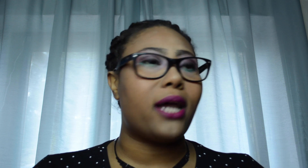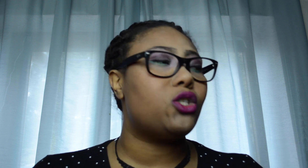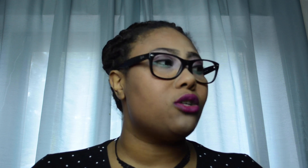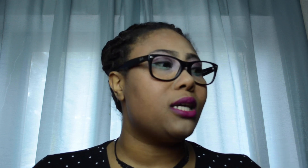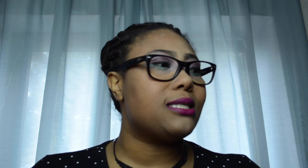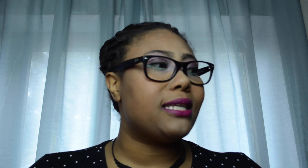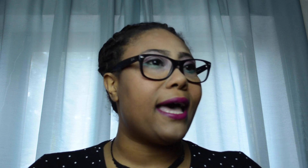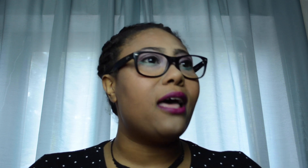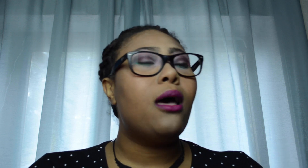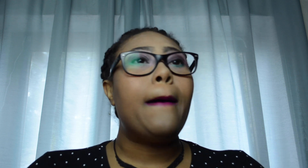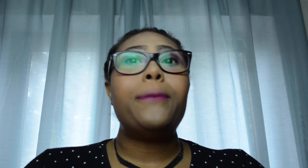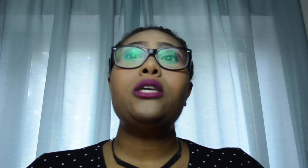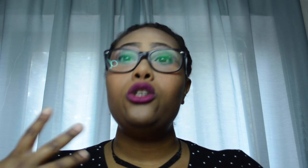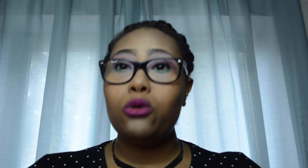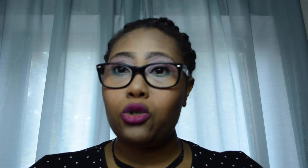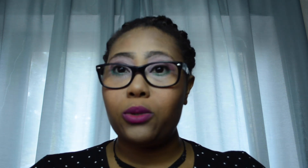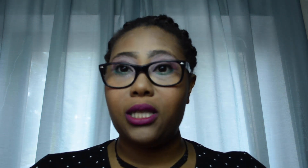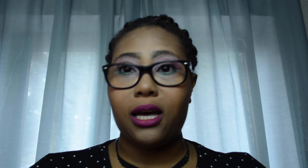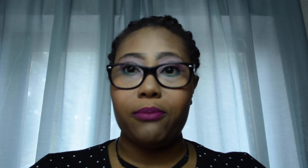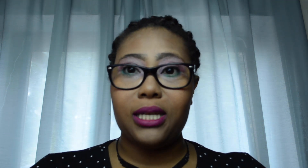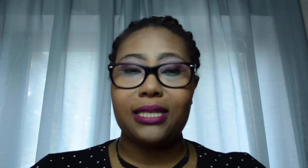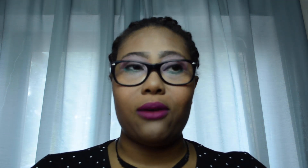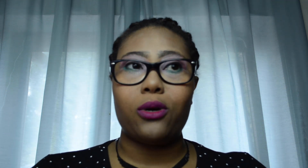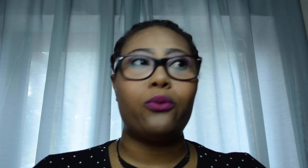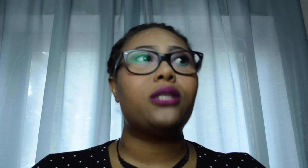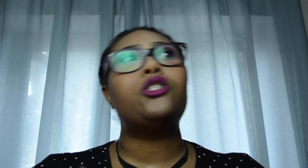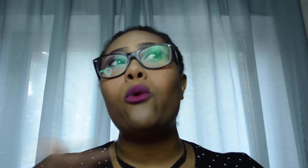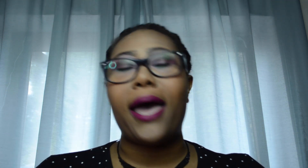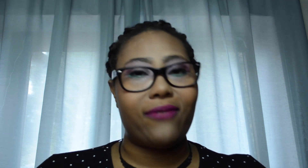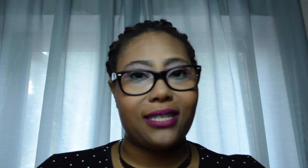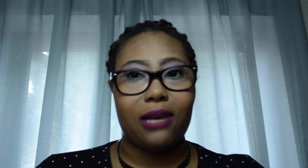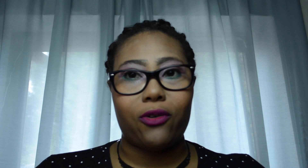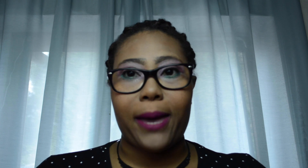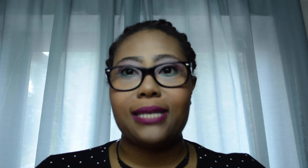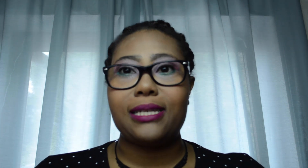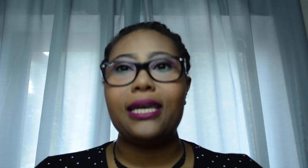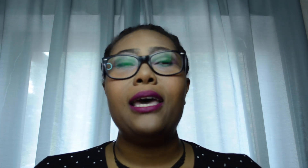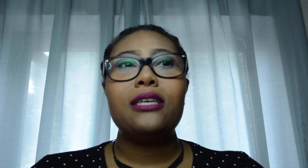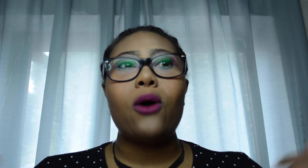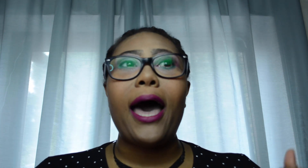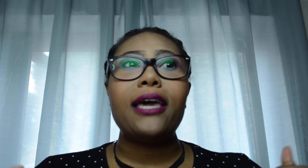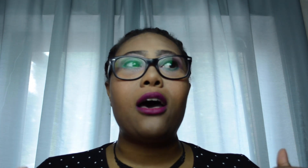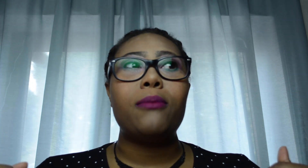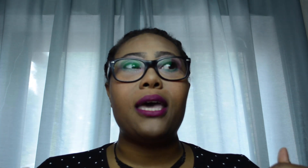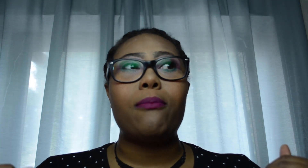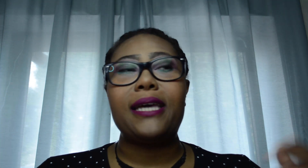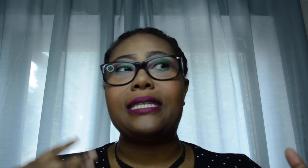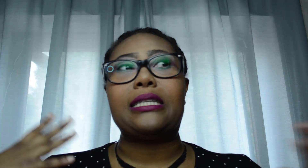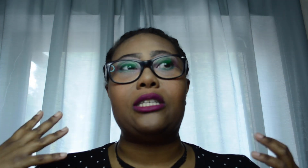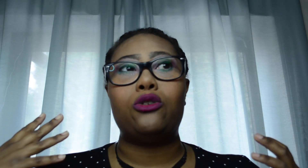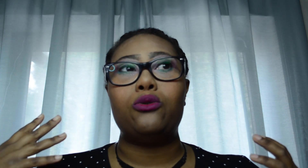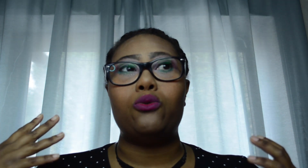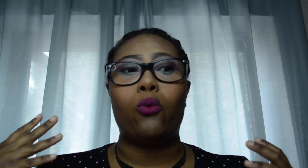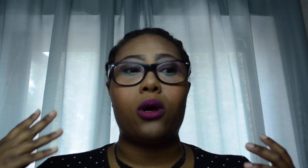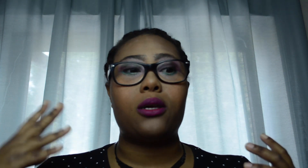or strategy or things like that. But usually the companies that I work with don't have that type of capacity. So I come in